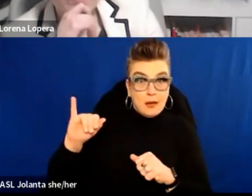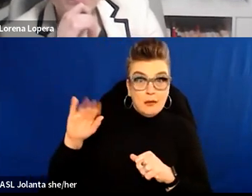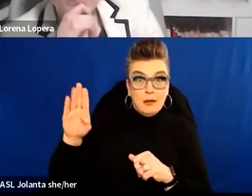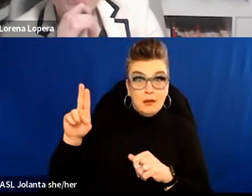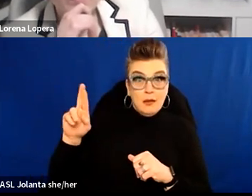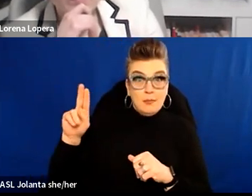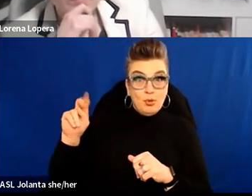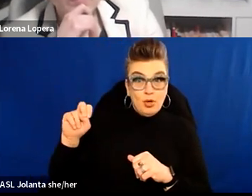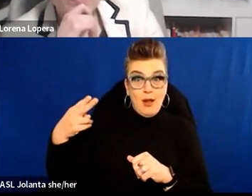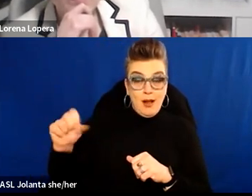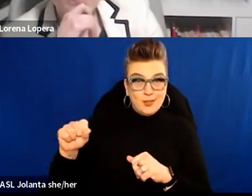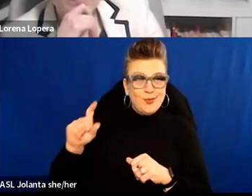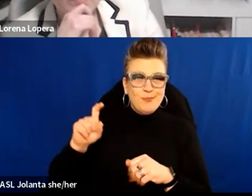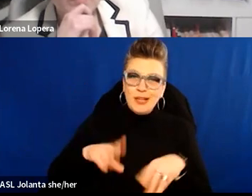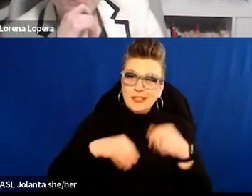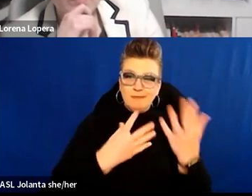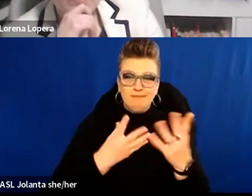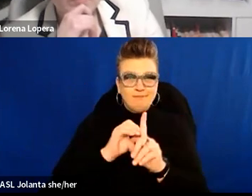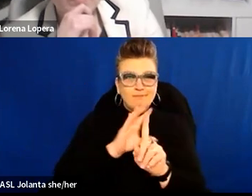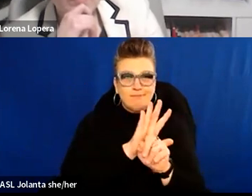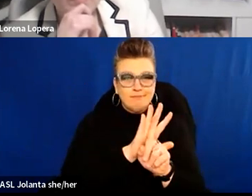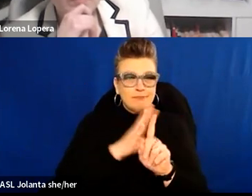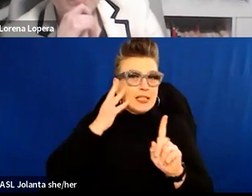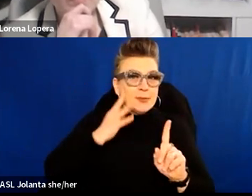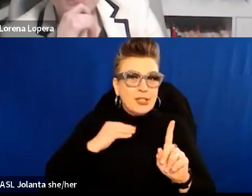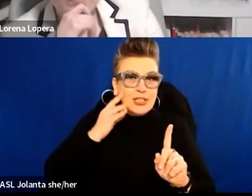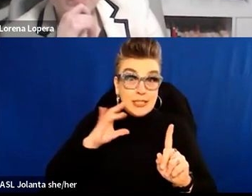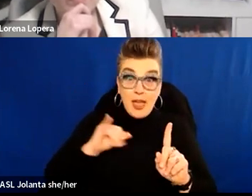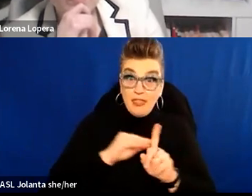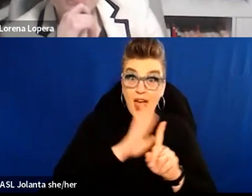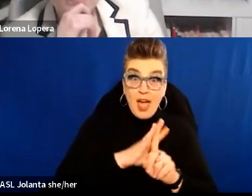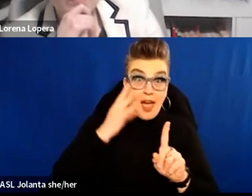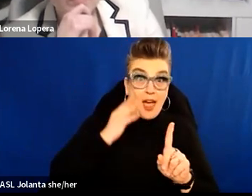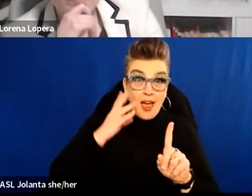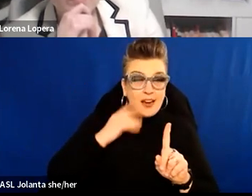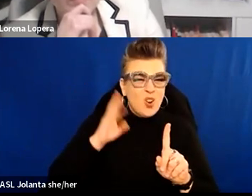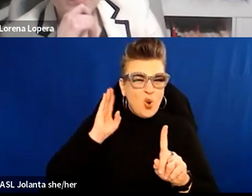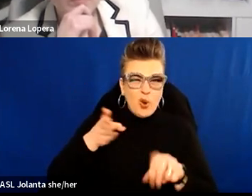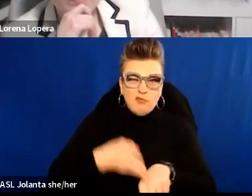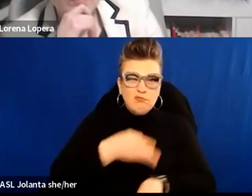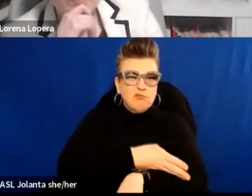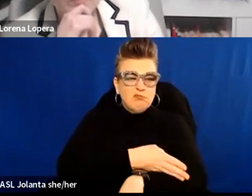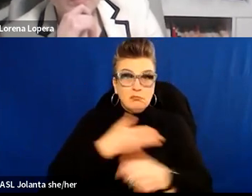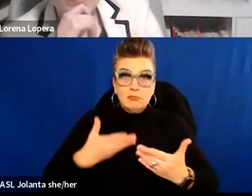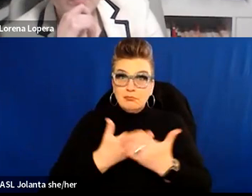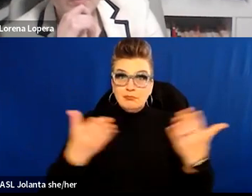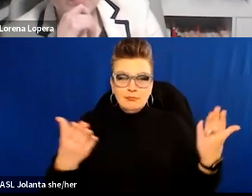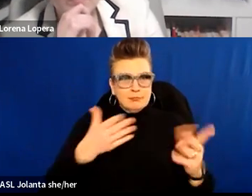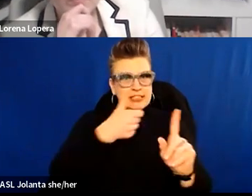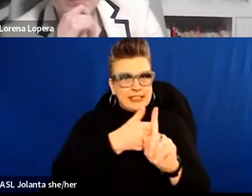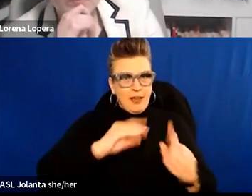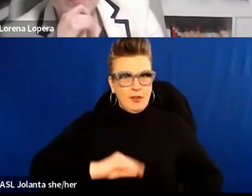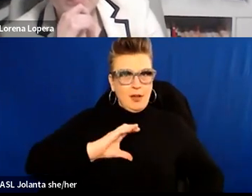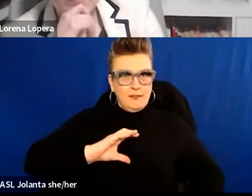you know experience that will enhance the development of their self-confidence and identity this